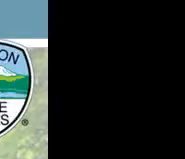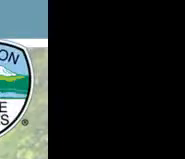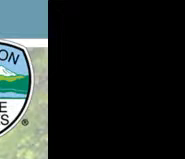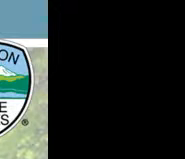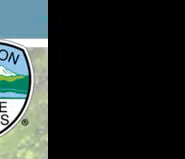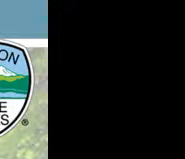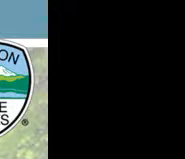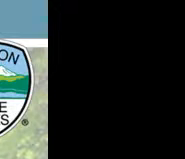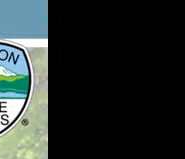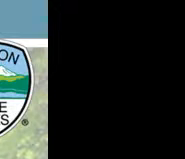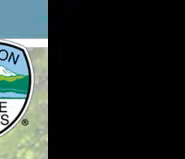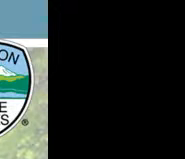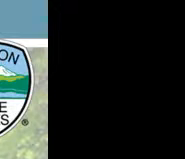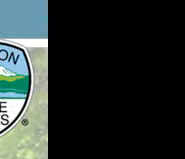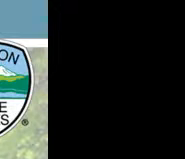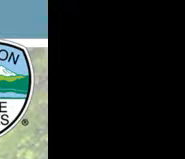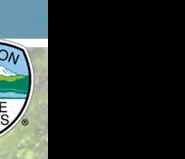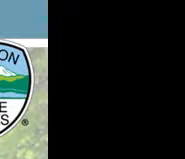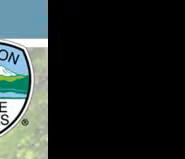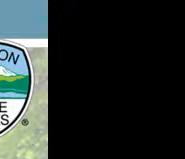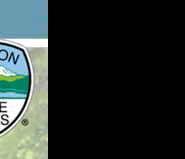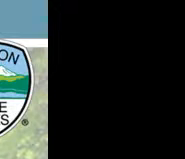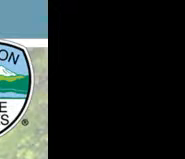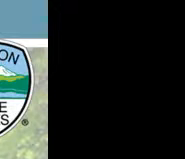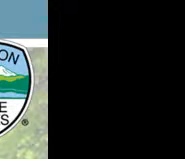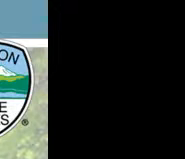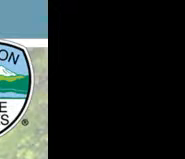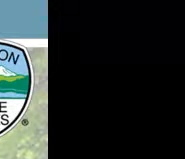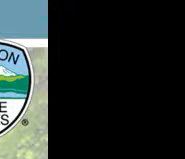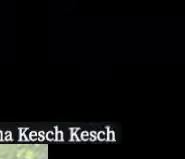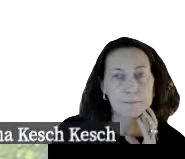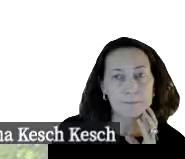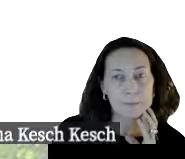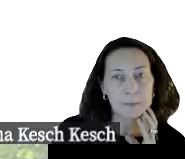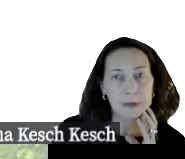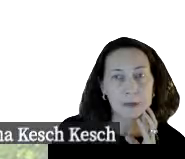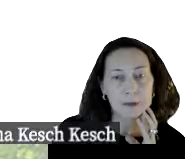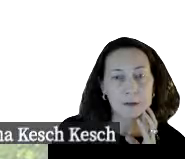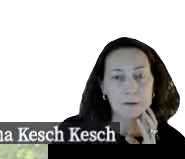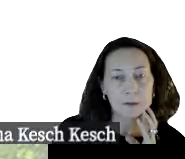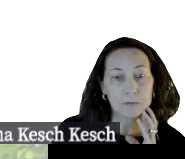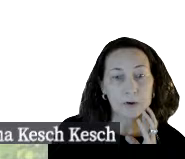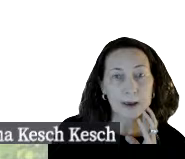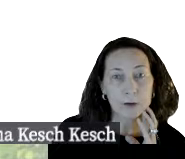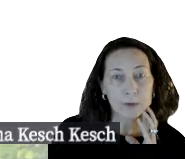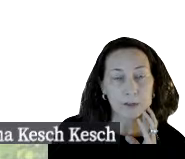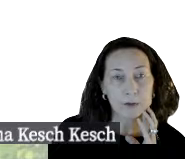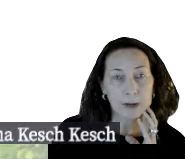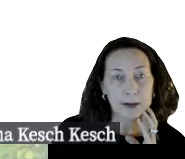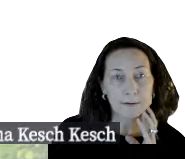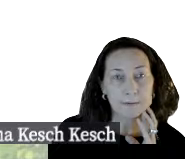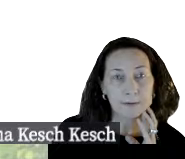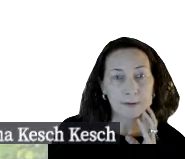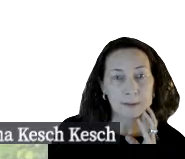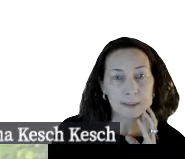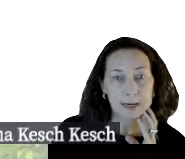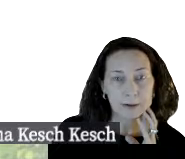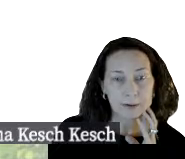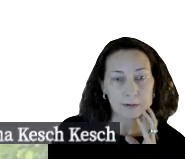when we switch, then we can switch the spotlight. Okay. So for now, we do